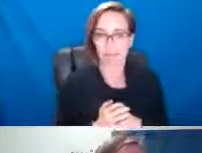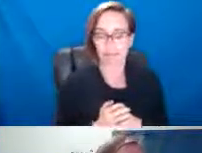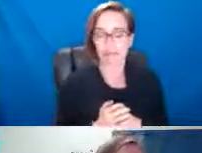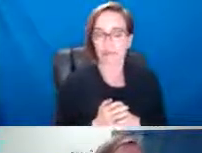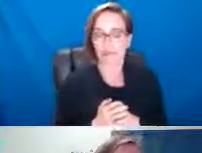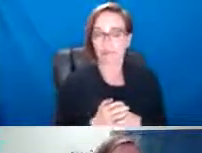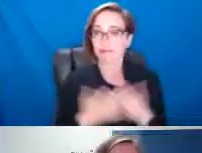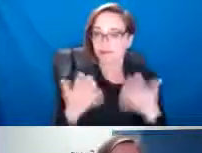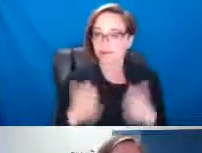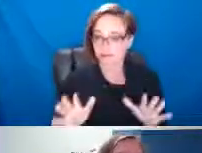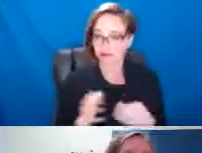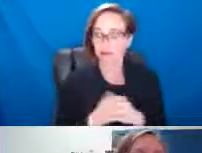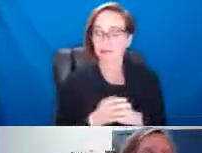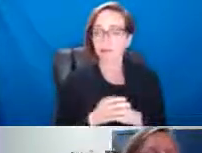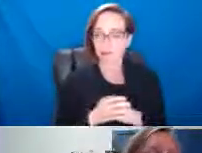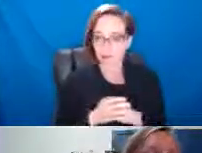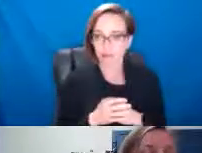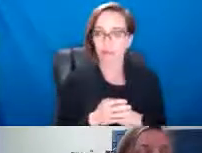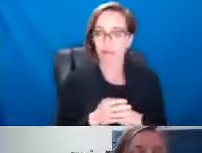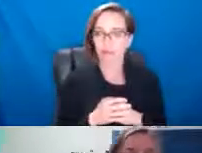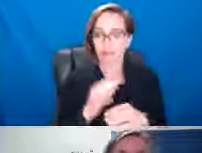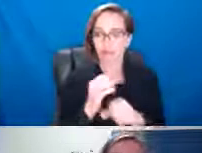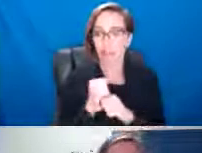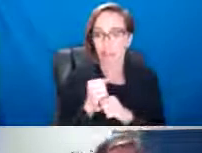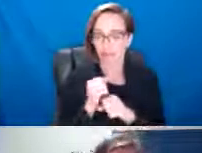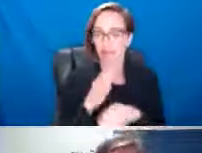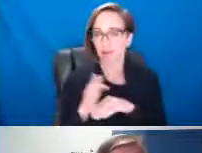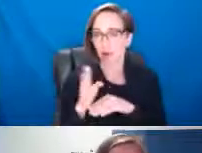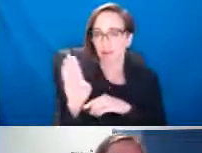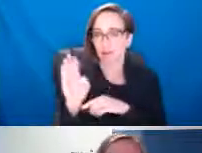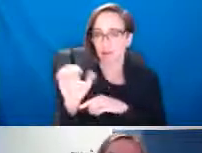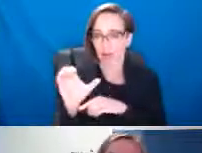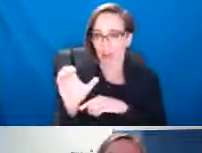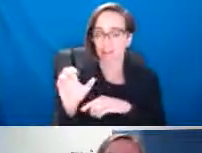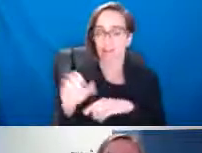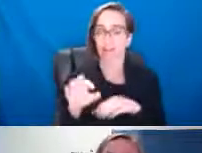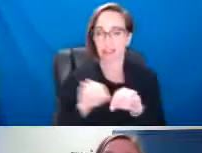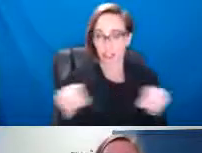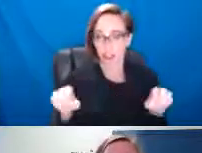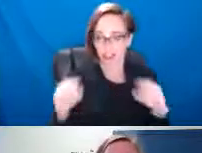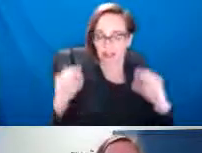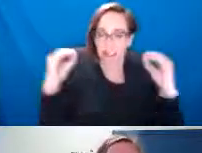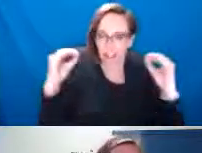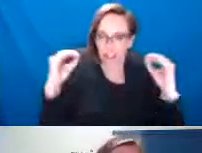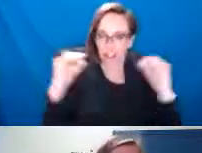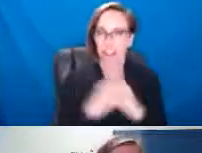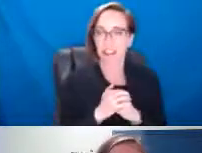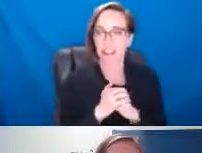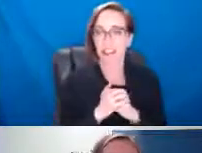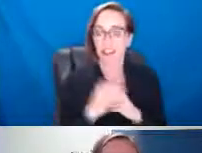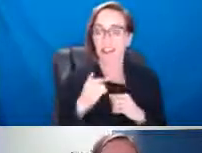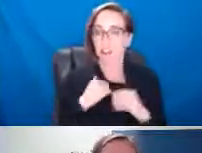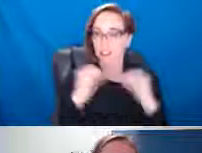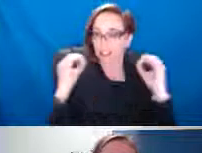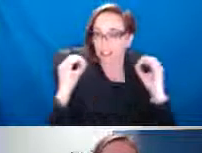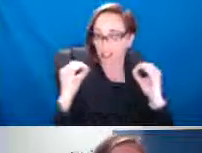on to get a post-baccalaureate degree in teaching and taught in the public